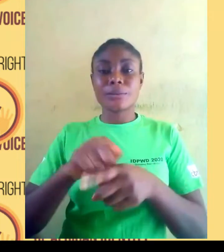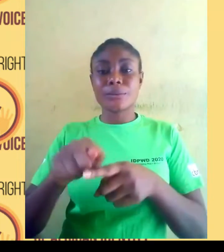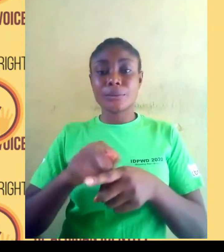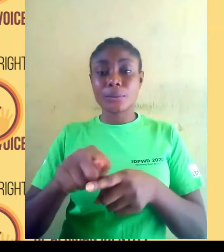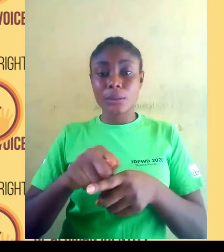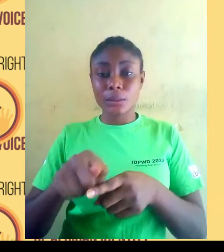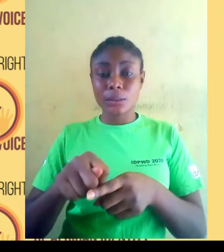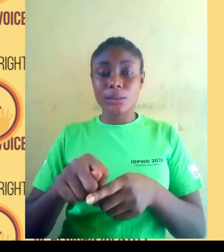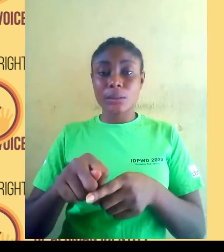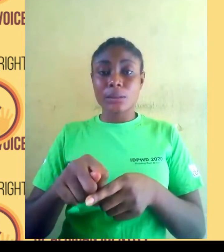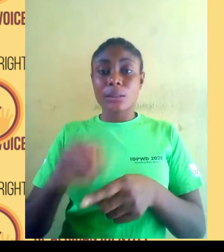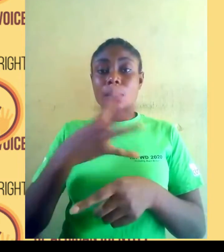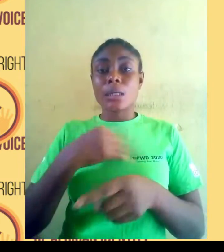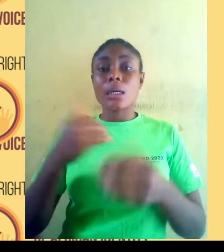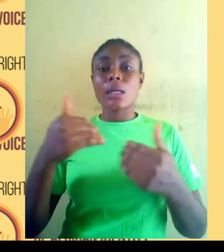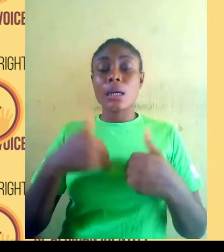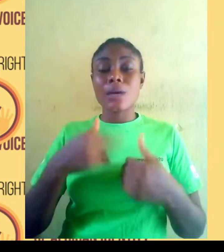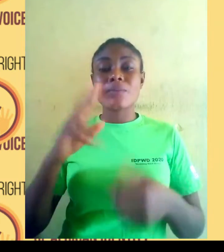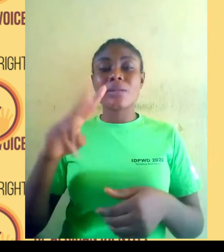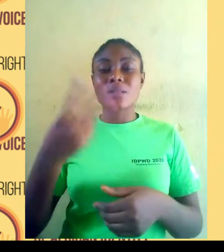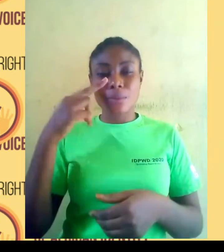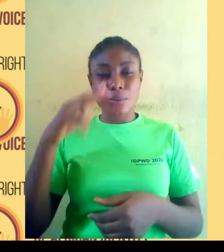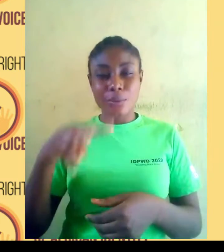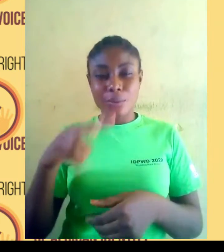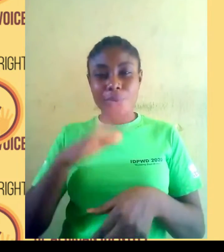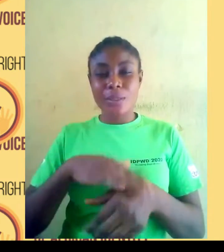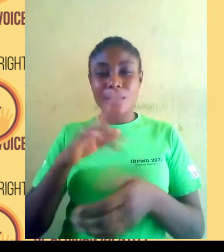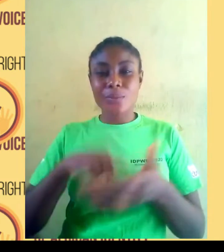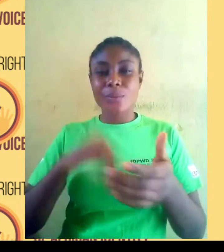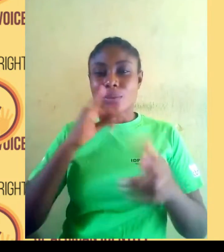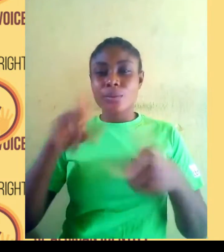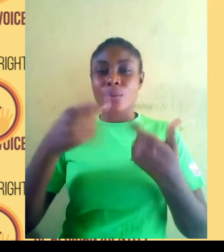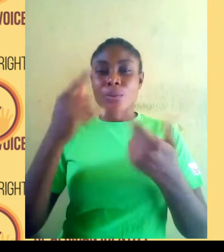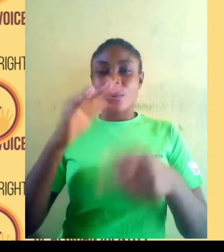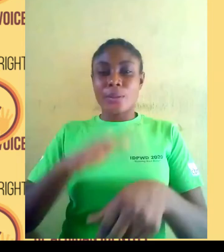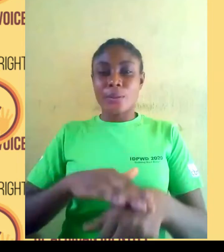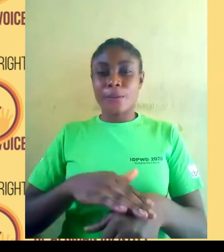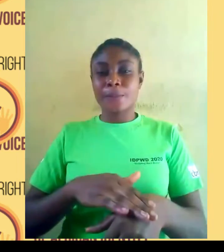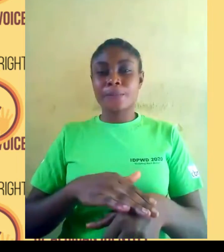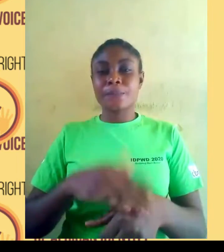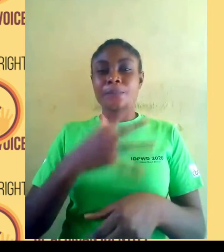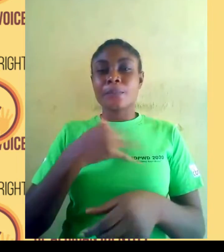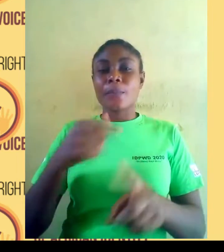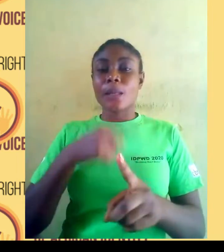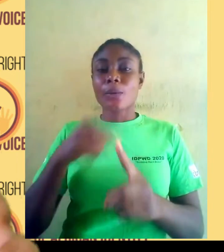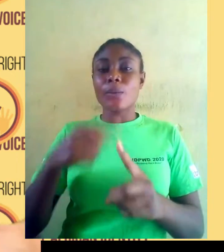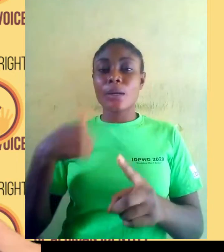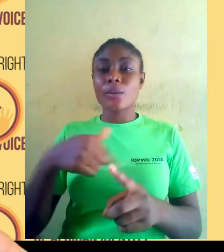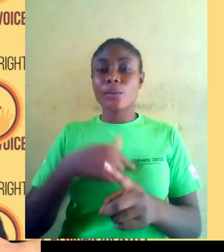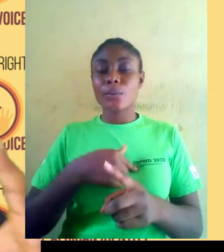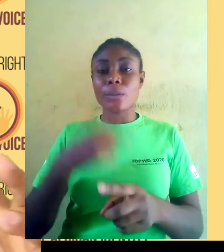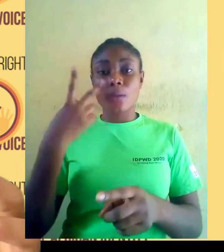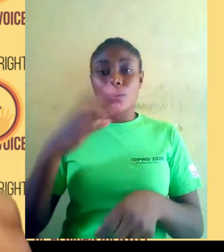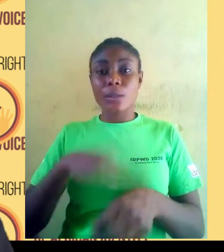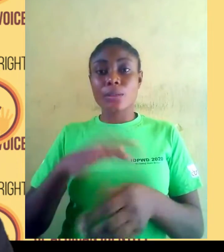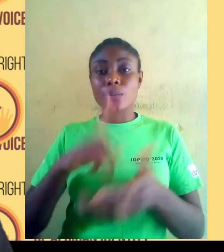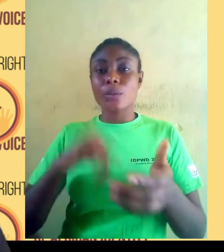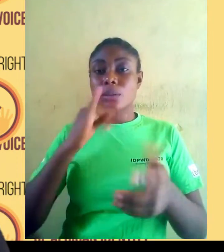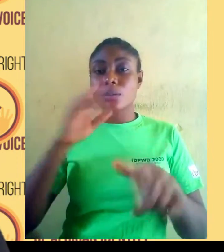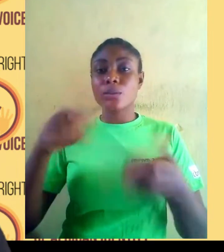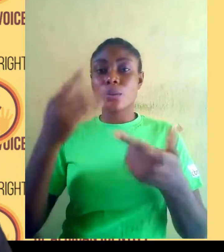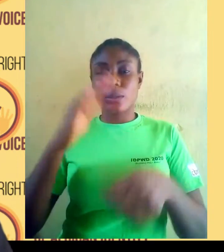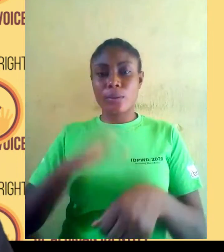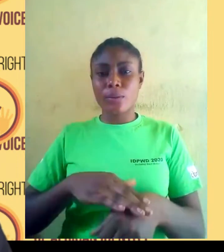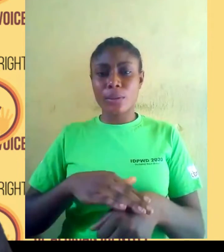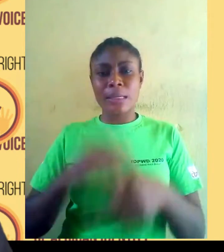and have a second look at what is going on. And when we look at what is going on and try to